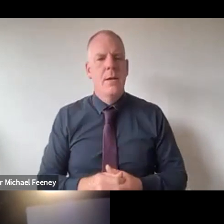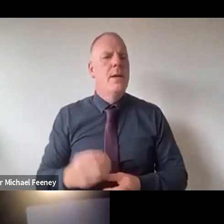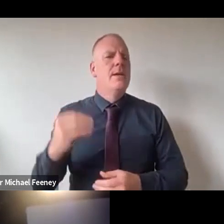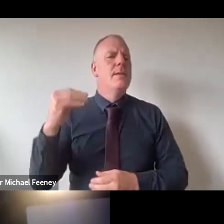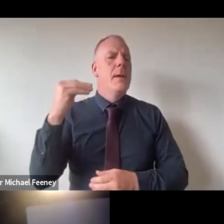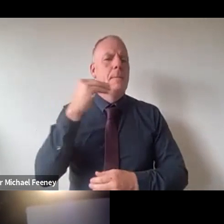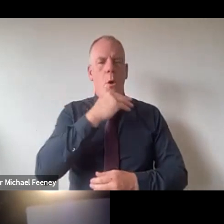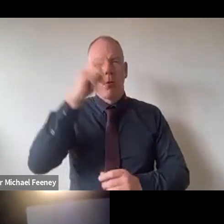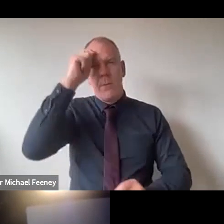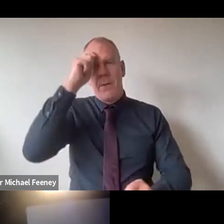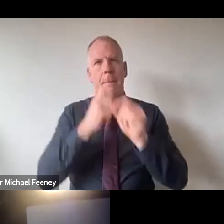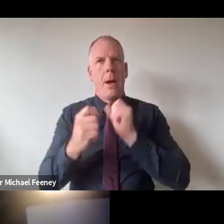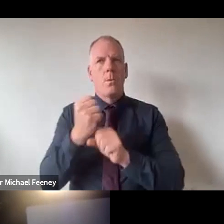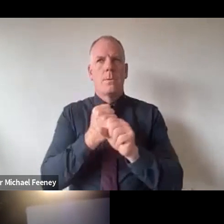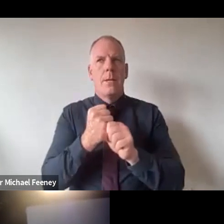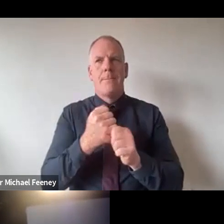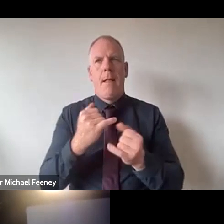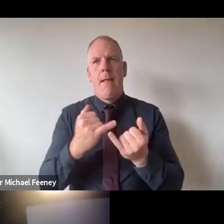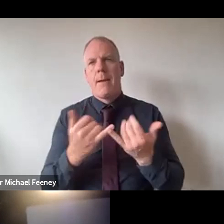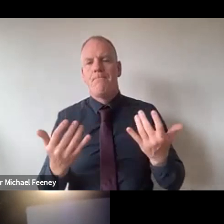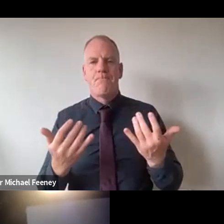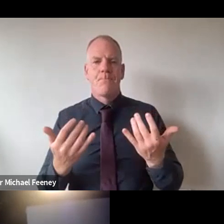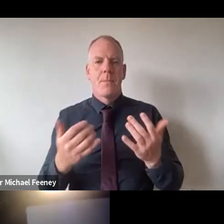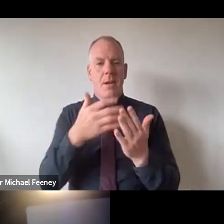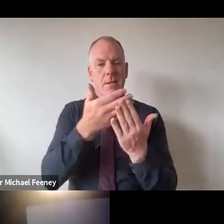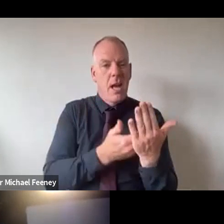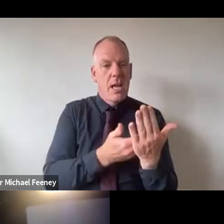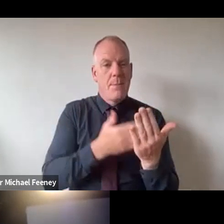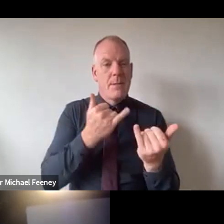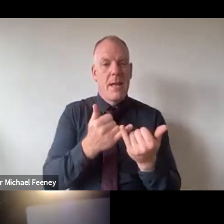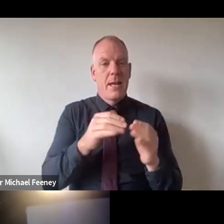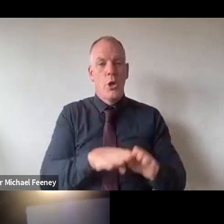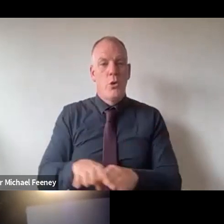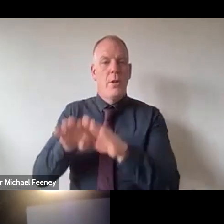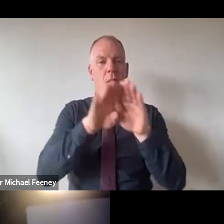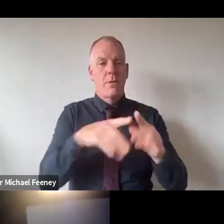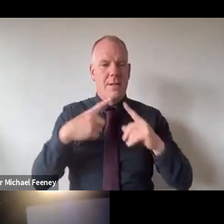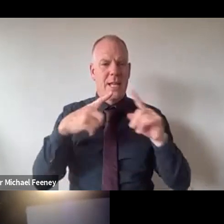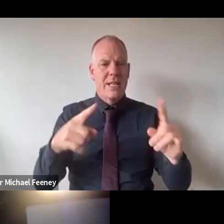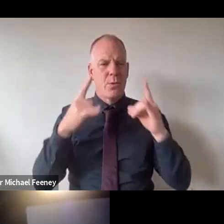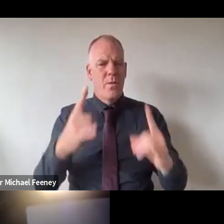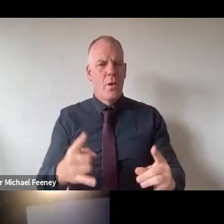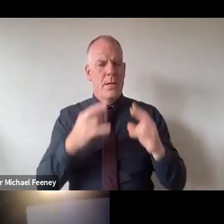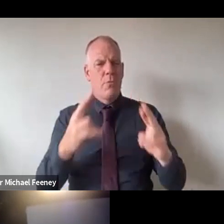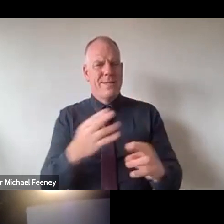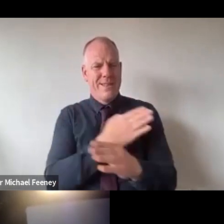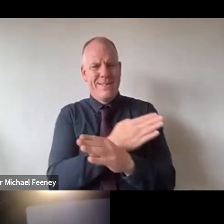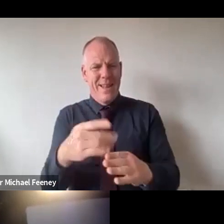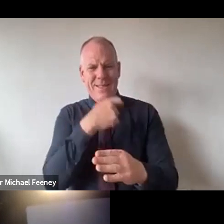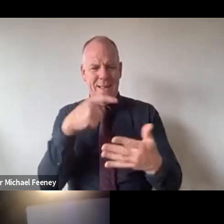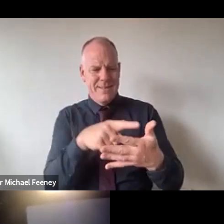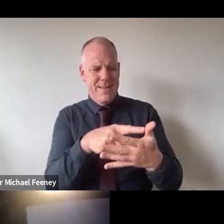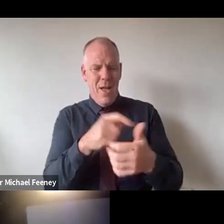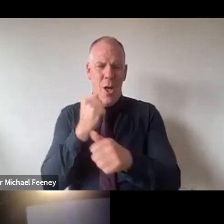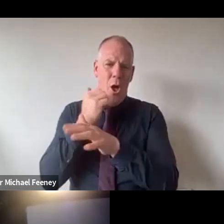consider here such basic documents as the Universal Declaration of Human Rights, which starts by saying that all human beings